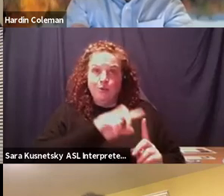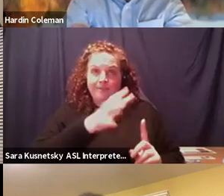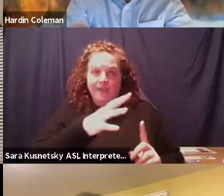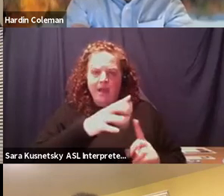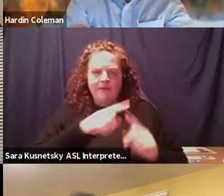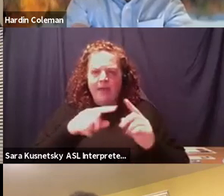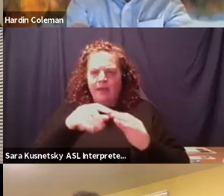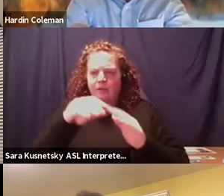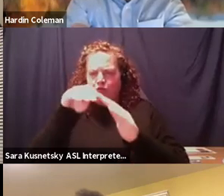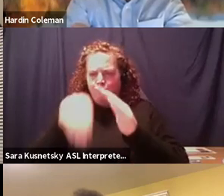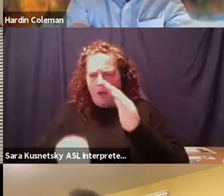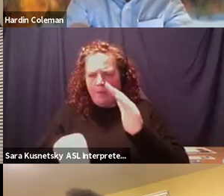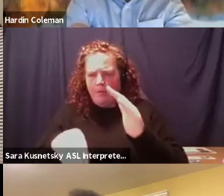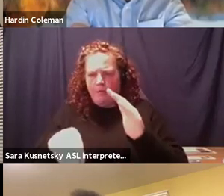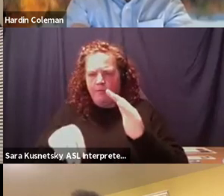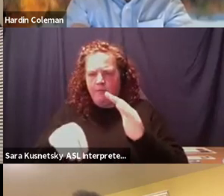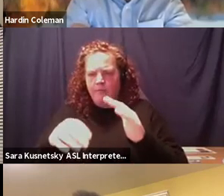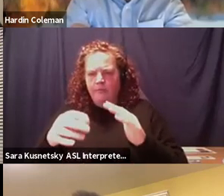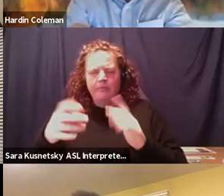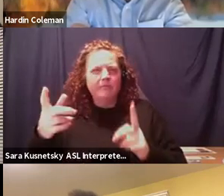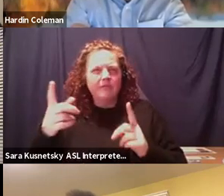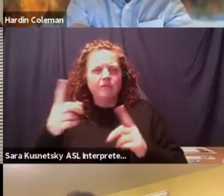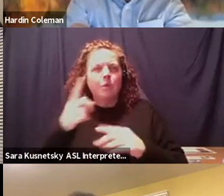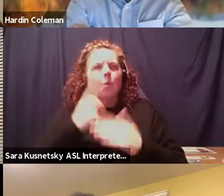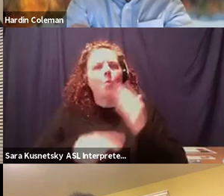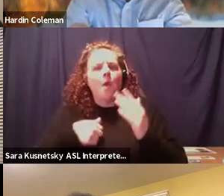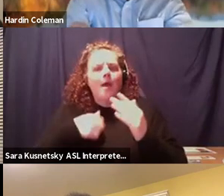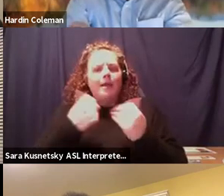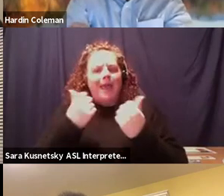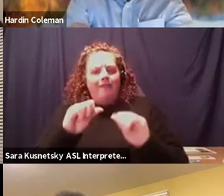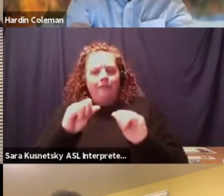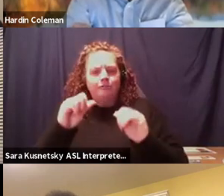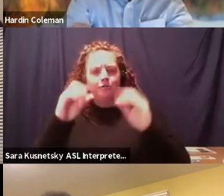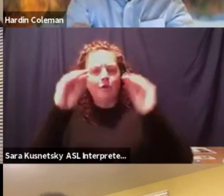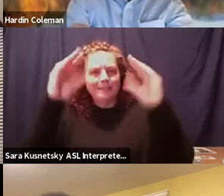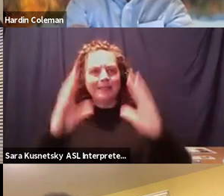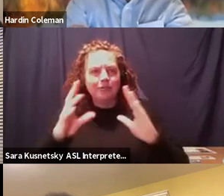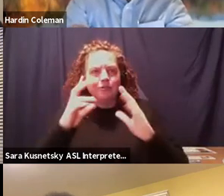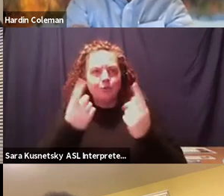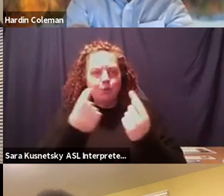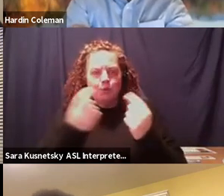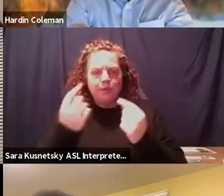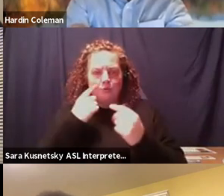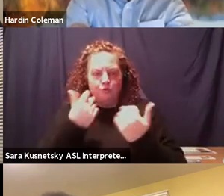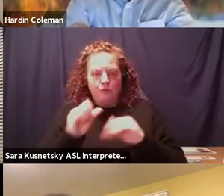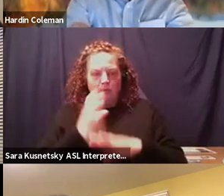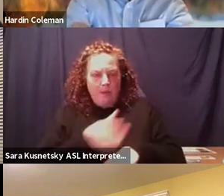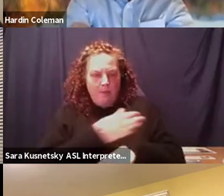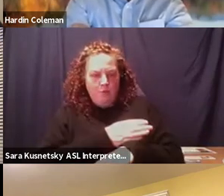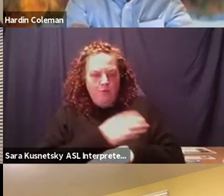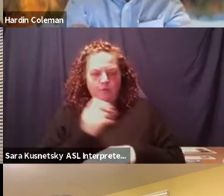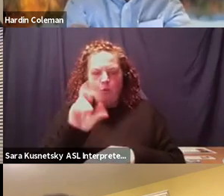particular efforts schools or teachers are making around trying to get that to improve, or do we